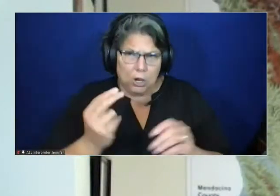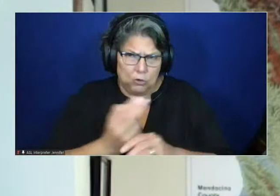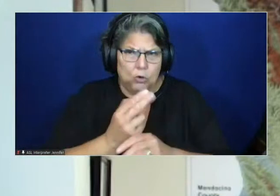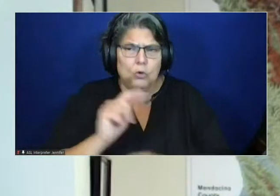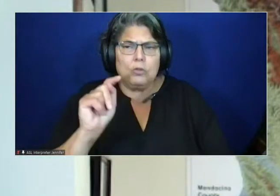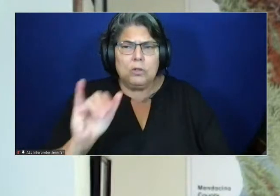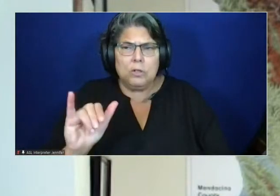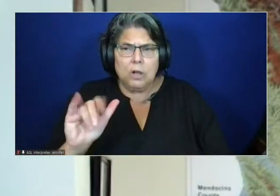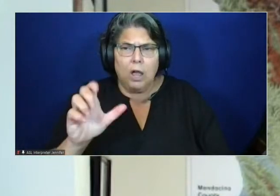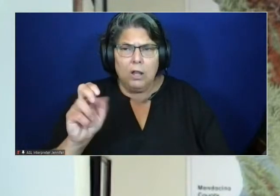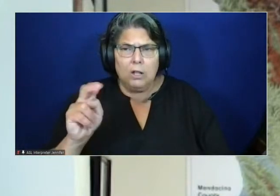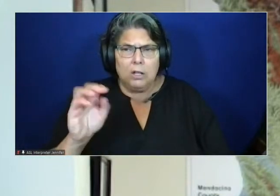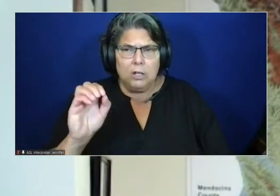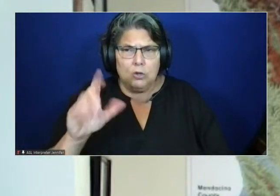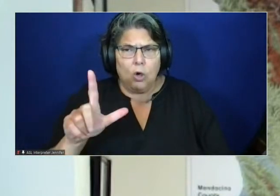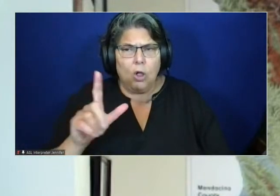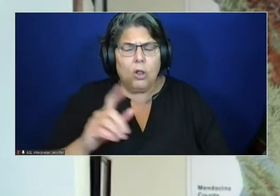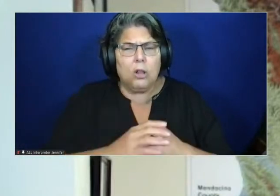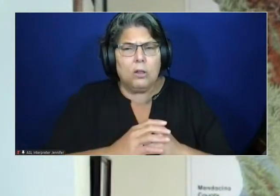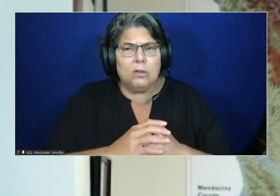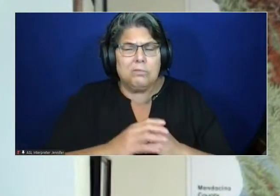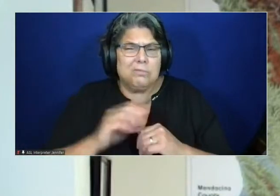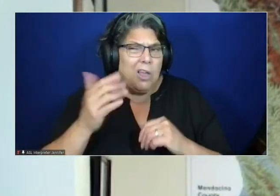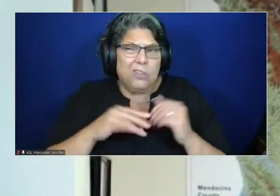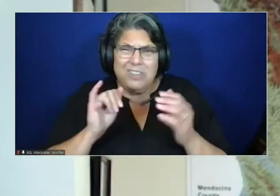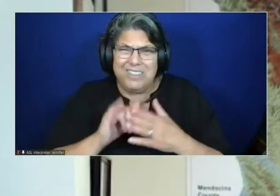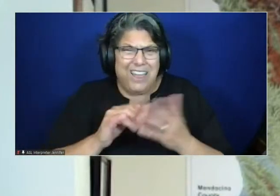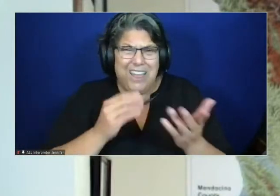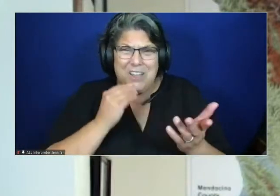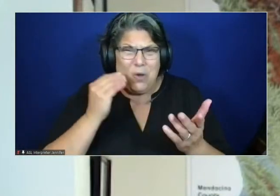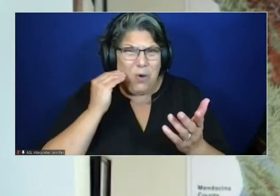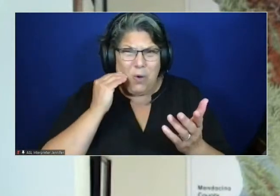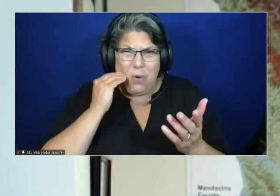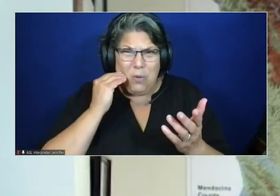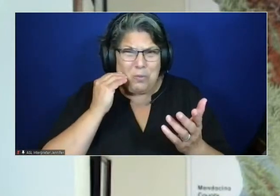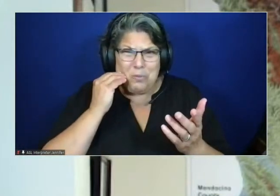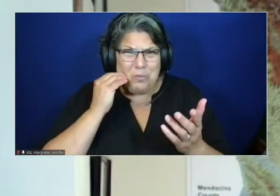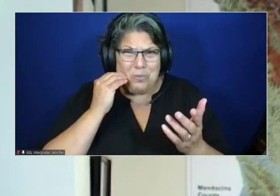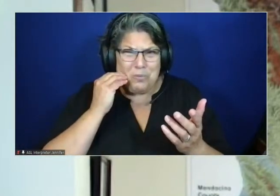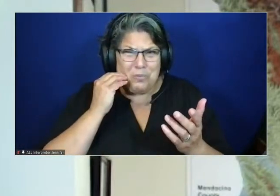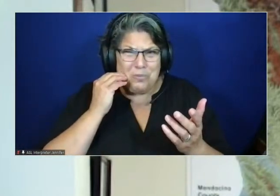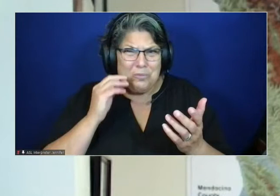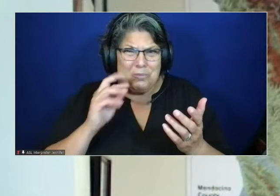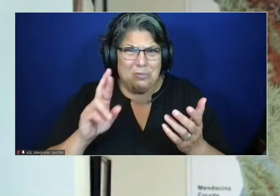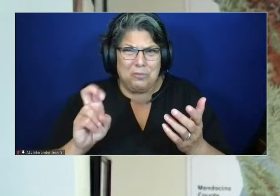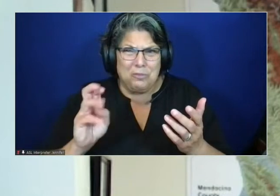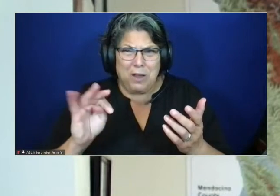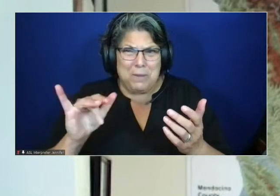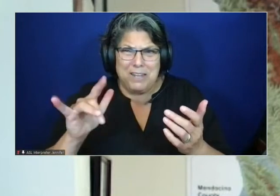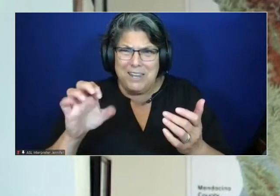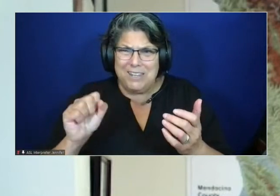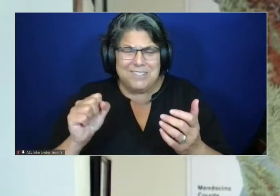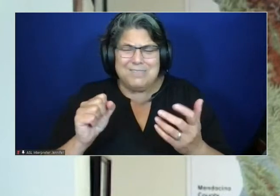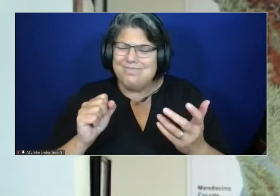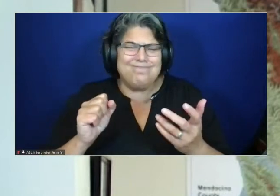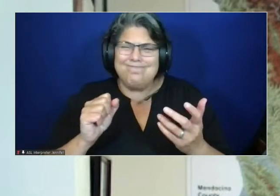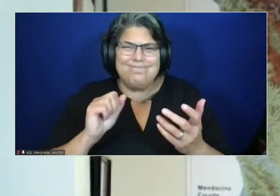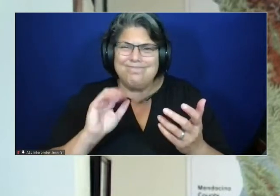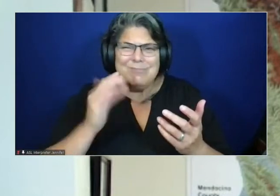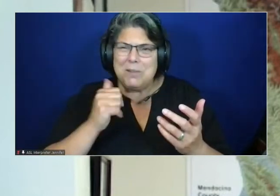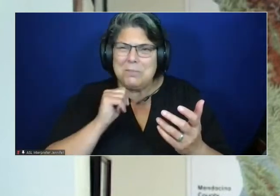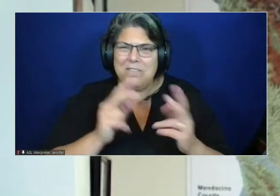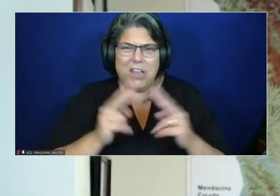But otherwise, I think that home remedies have not been shown to be nearly as effective as, for